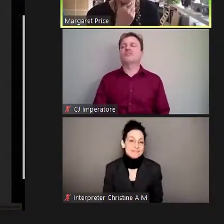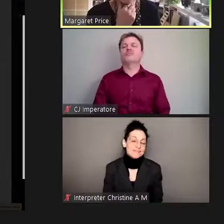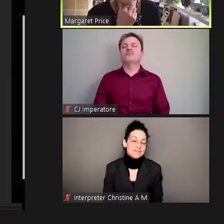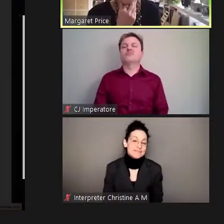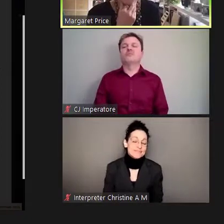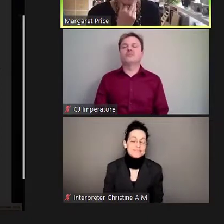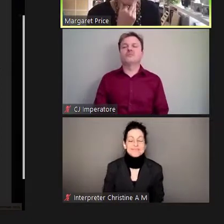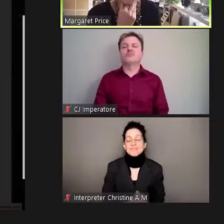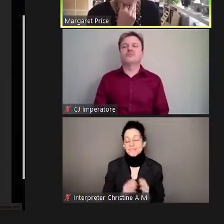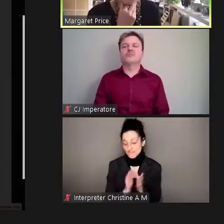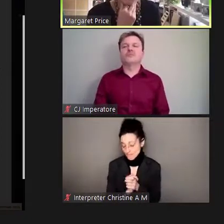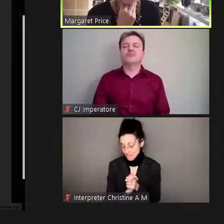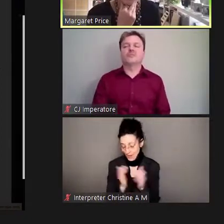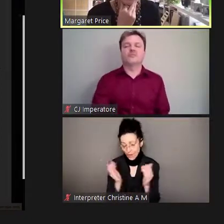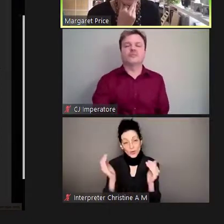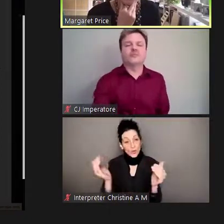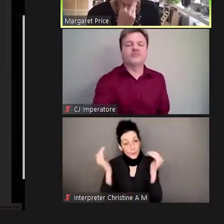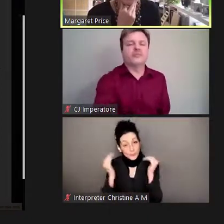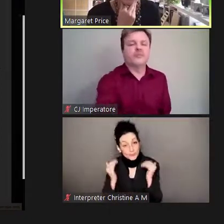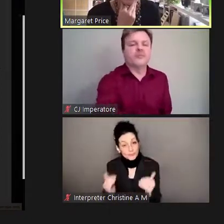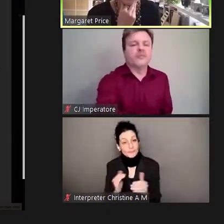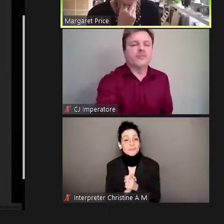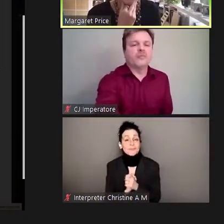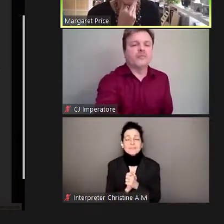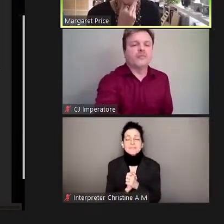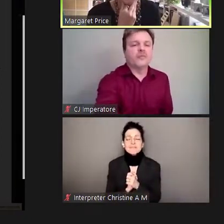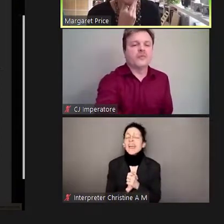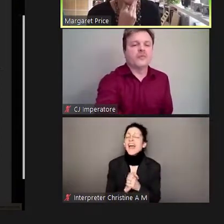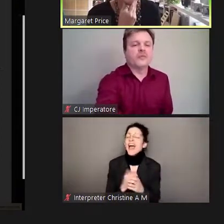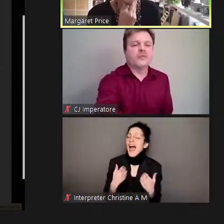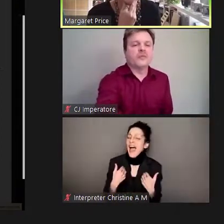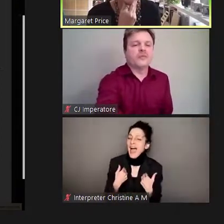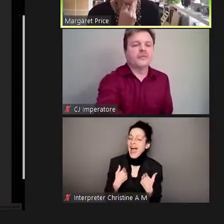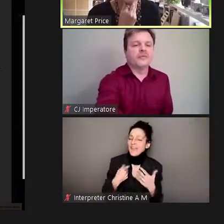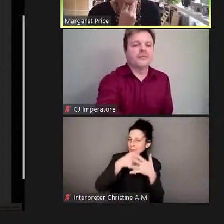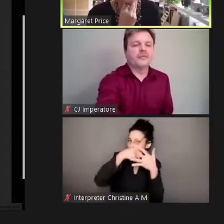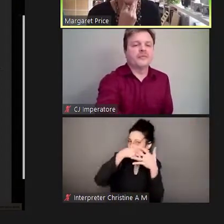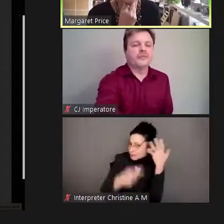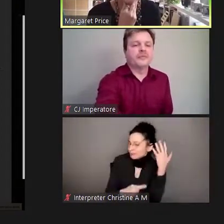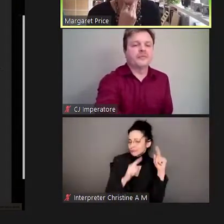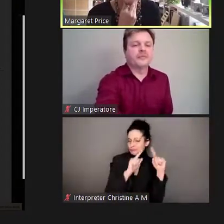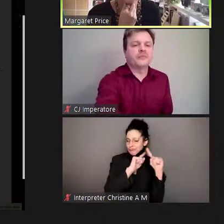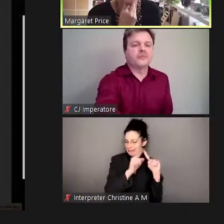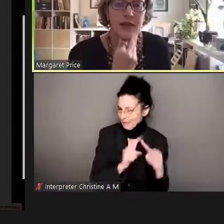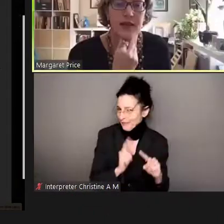So some of the specific practices that I use in teaching and learning spaces